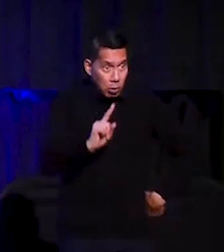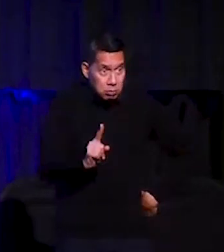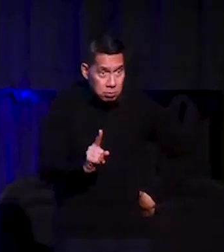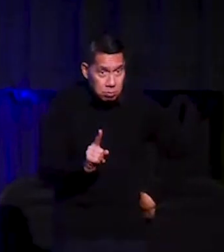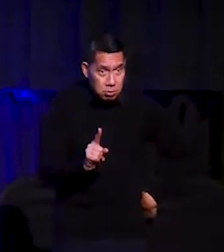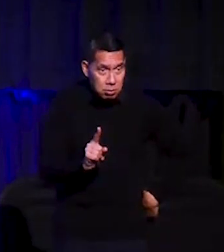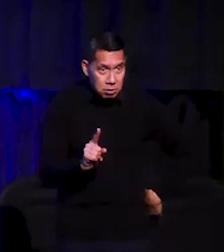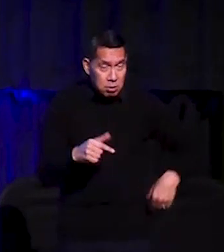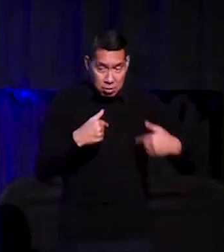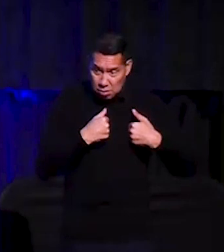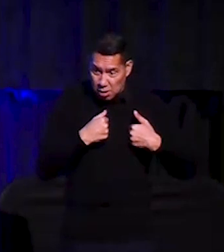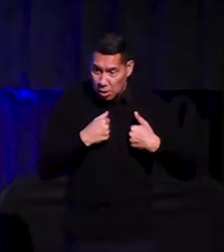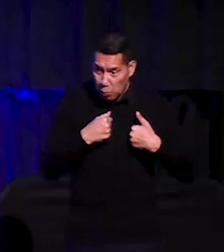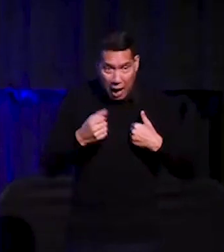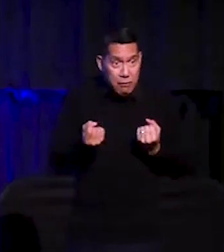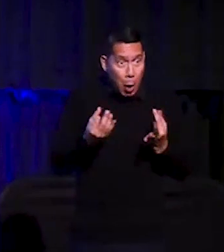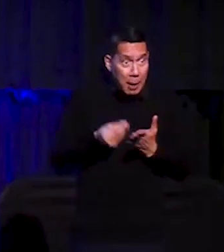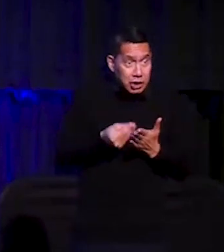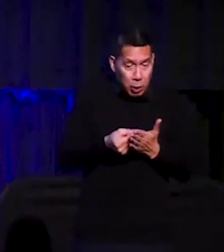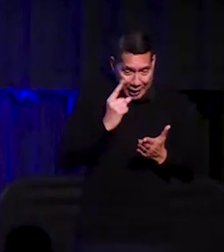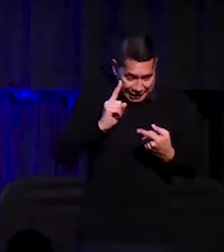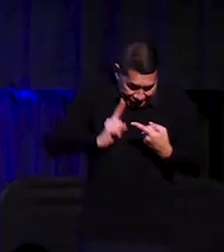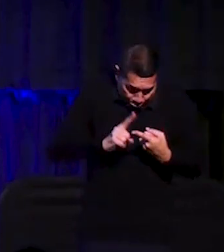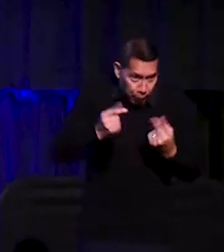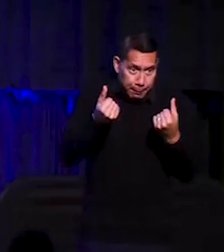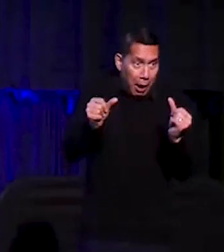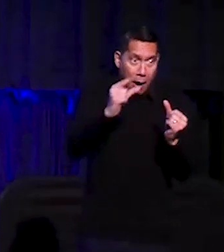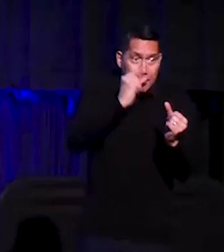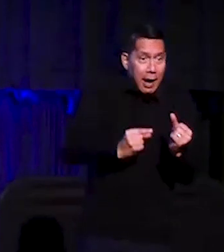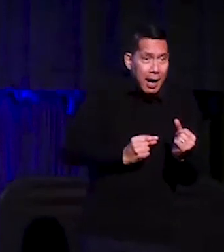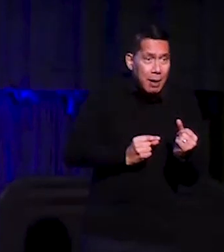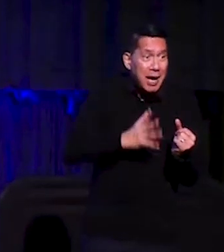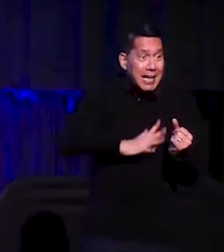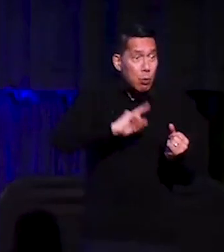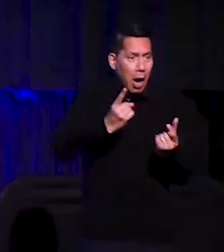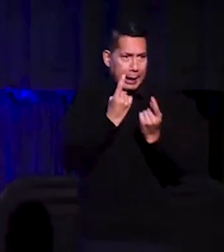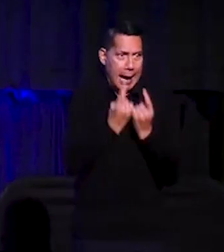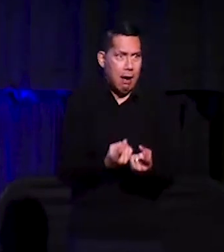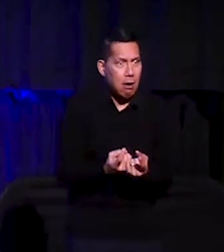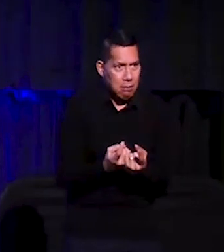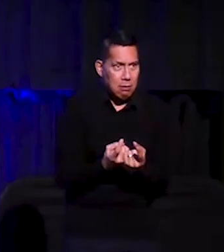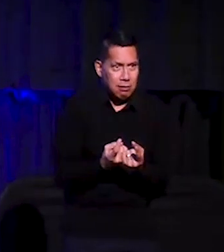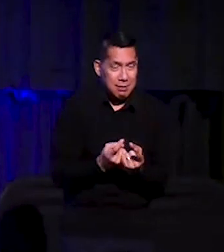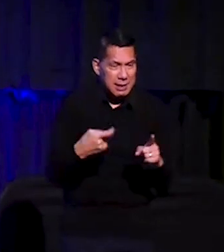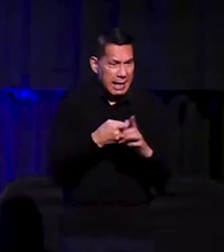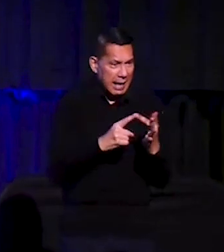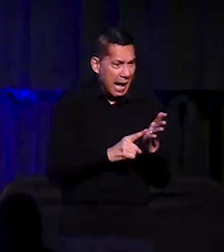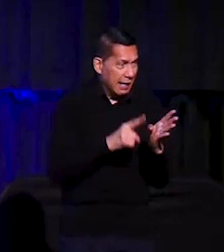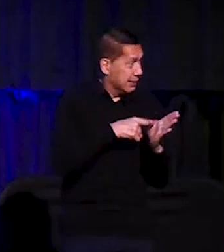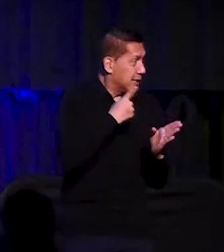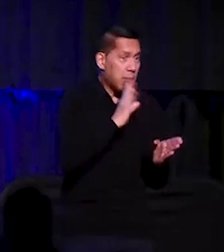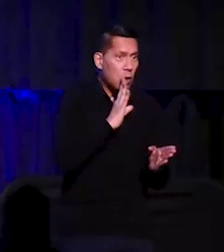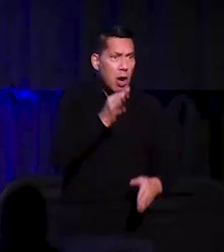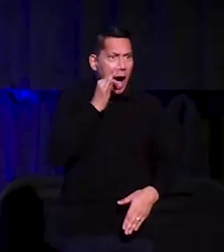no budgets, and we can still do it. So you just need to care and do it. As Kelly said, don't ask for permission,